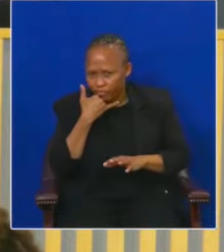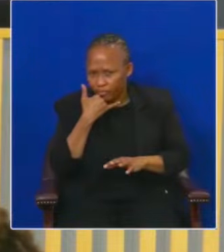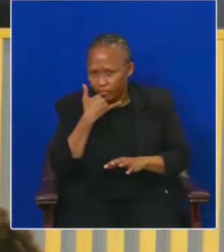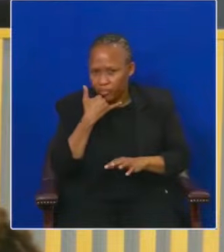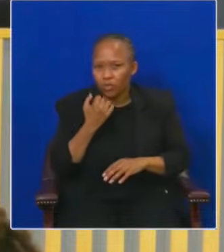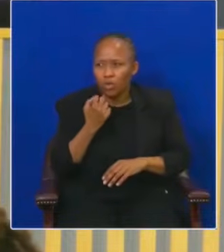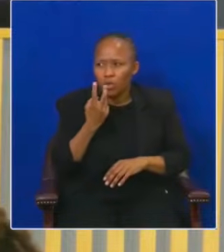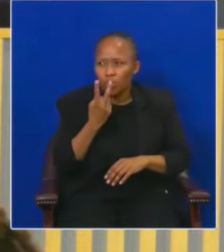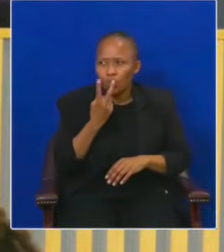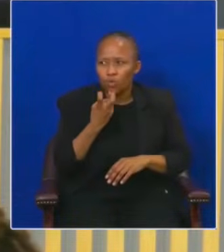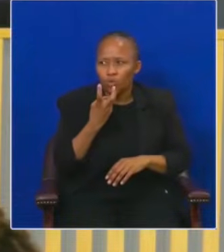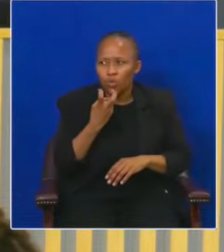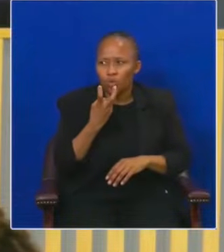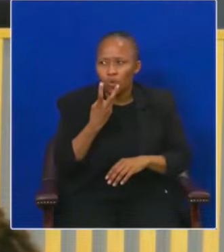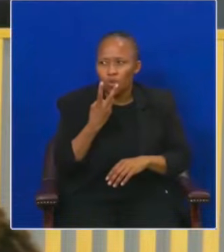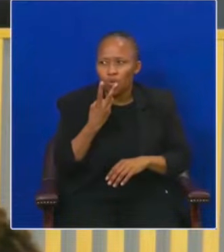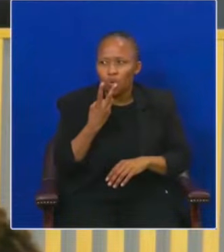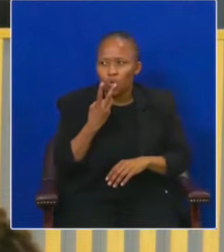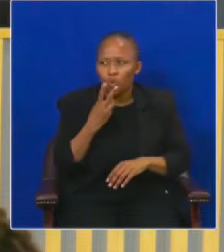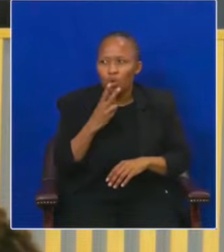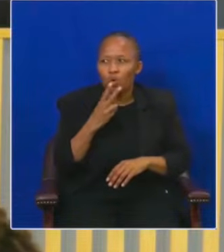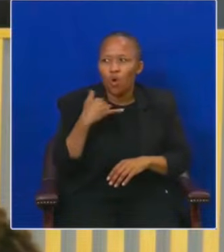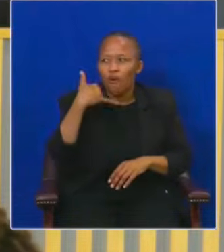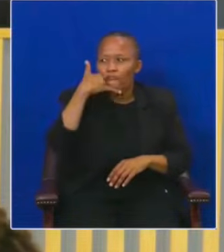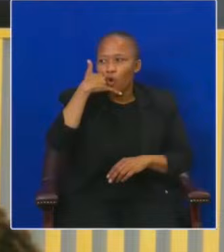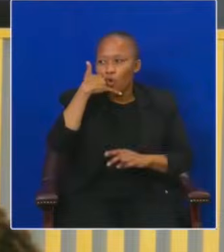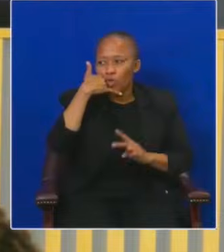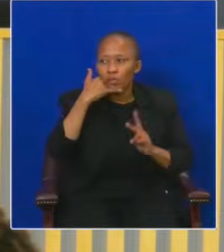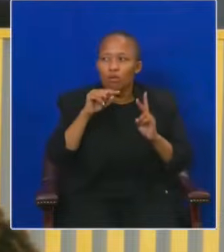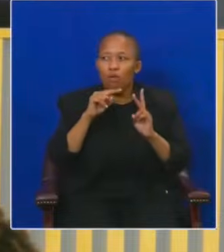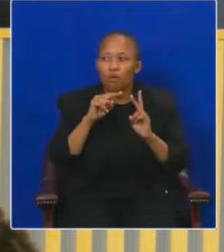which were 2 Nokias,